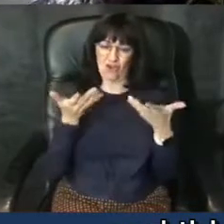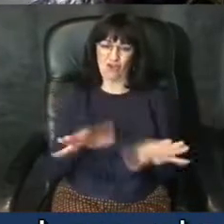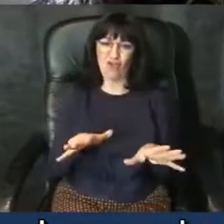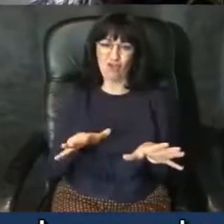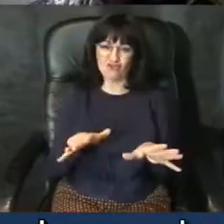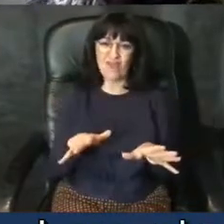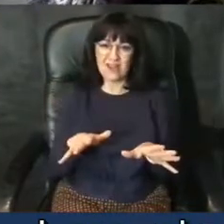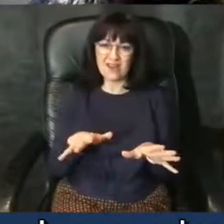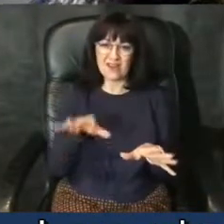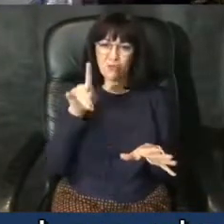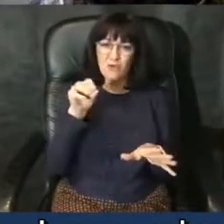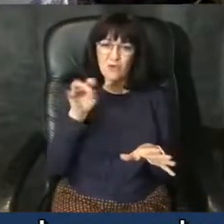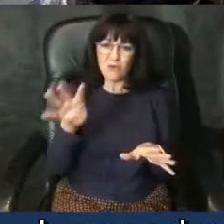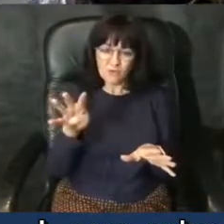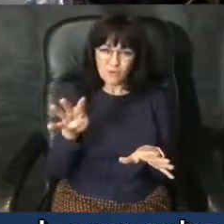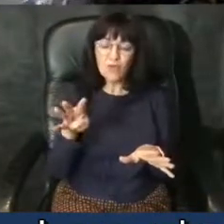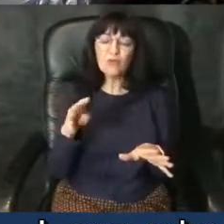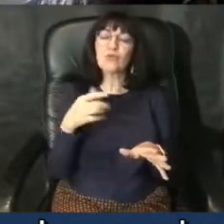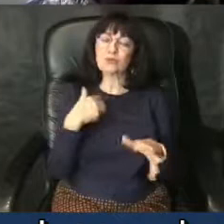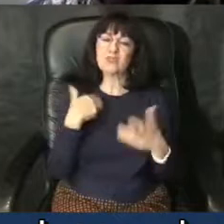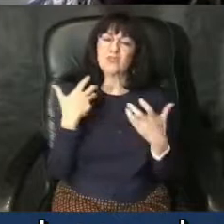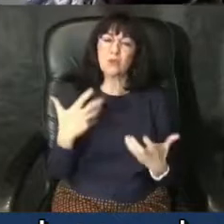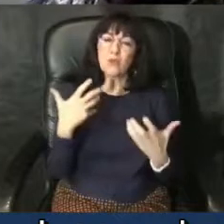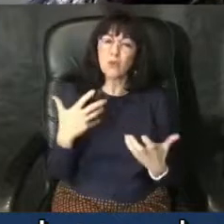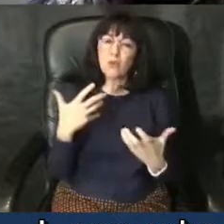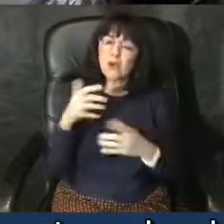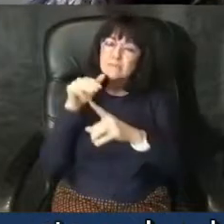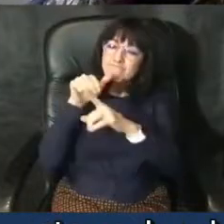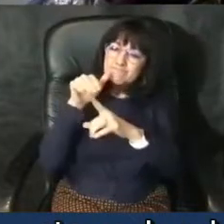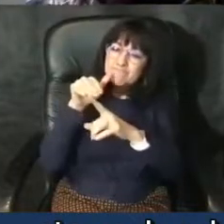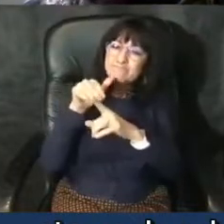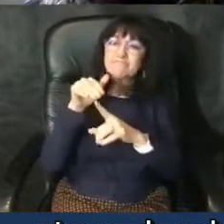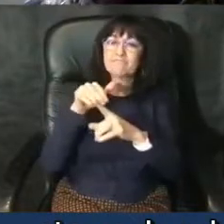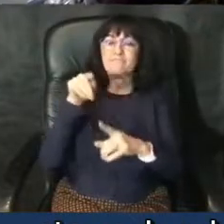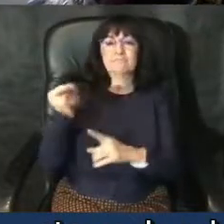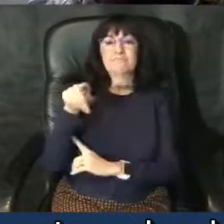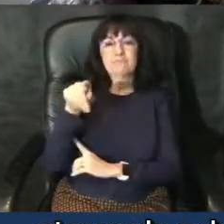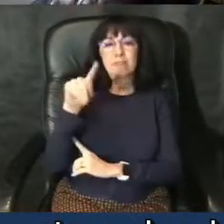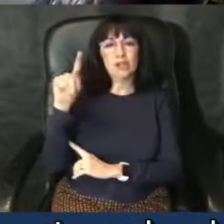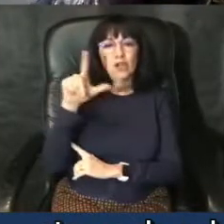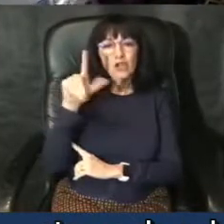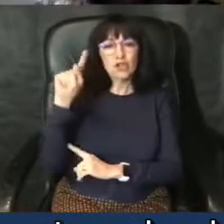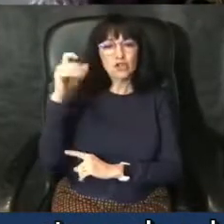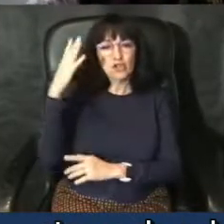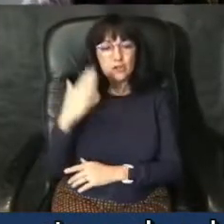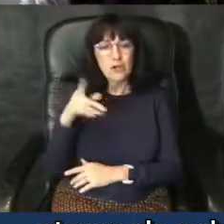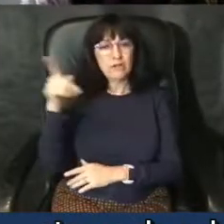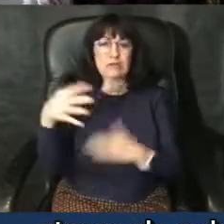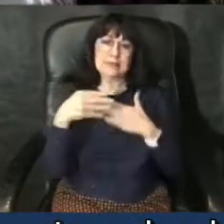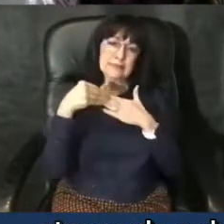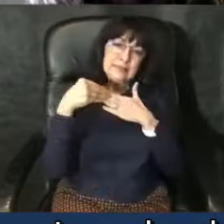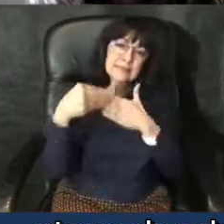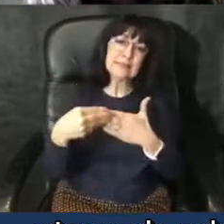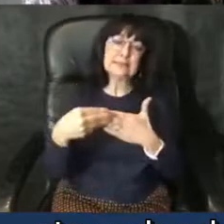Bethany Hall-Long, who leads the Behavioral Health Consortium and is a staunch advocate and champion